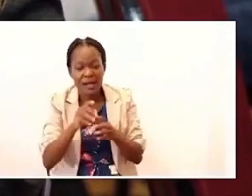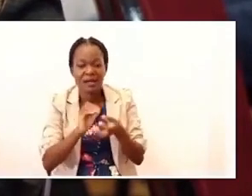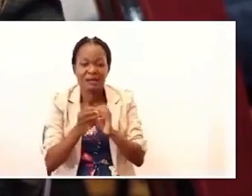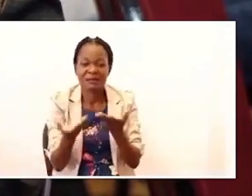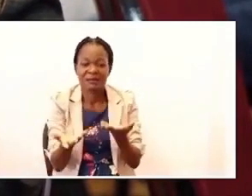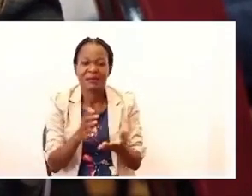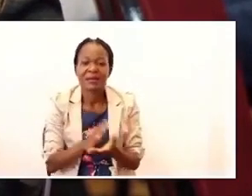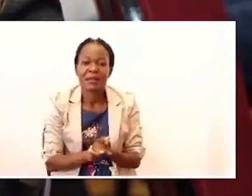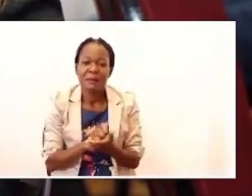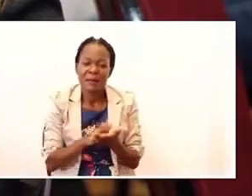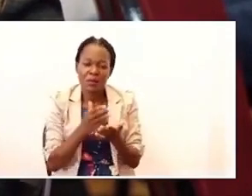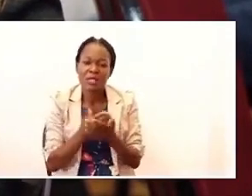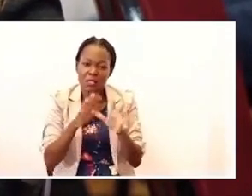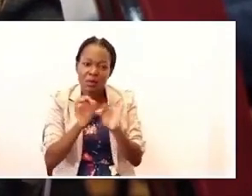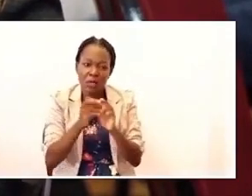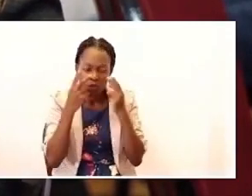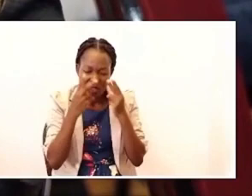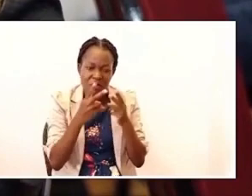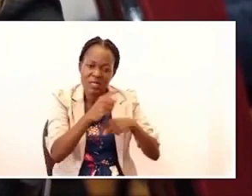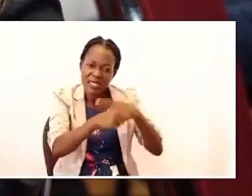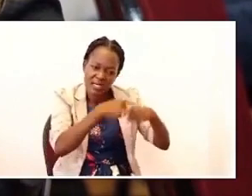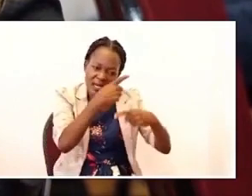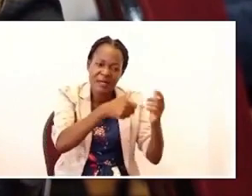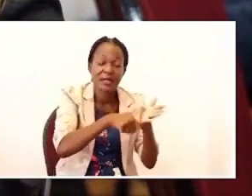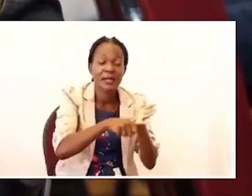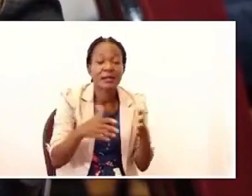we then have to look at the sustainability of debt.